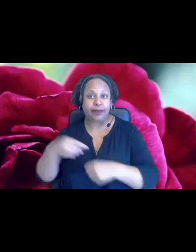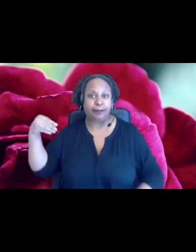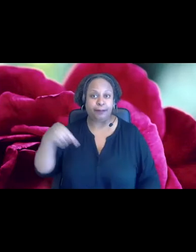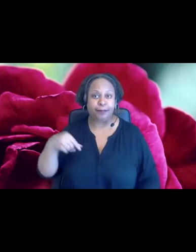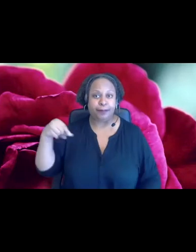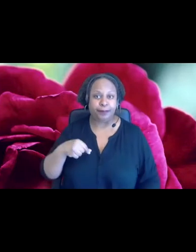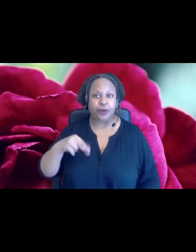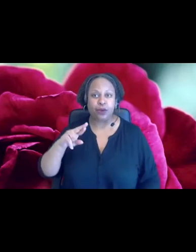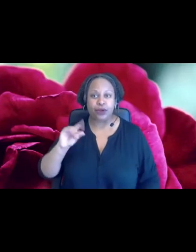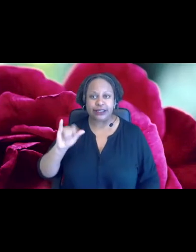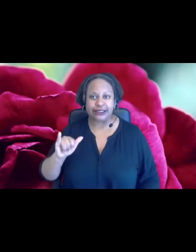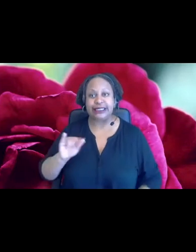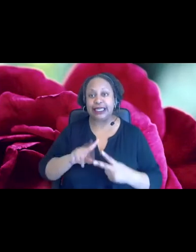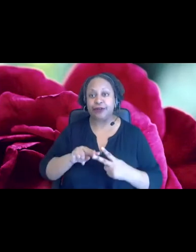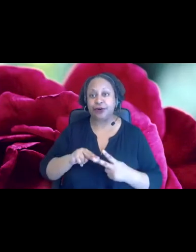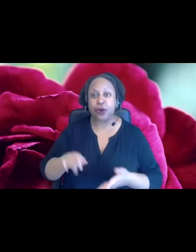writing, or if you are